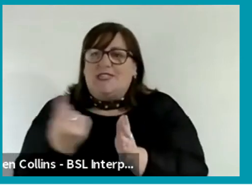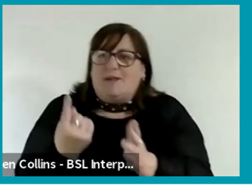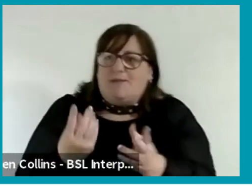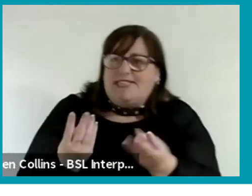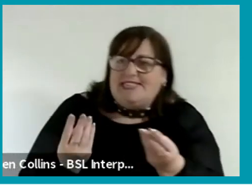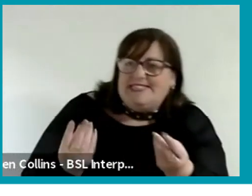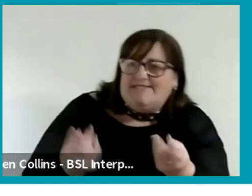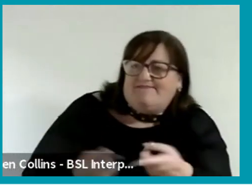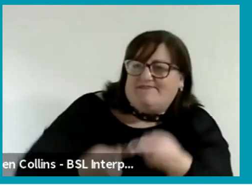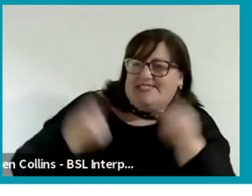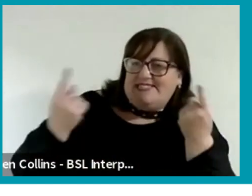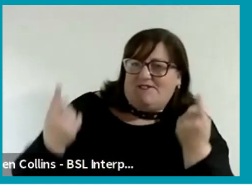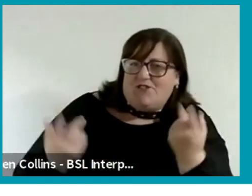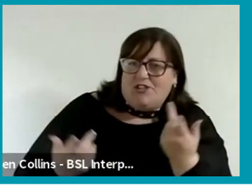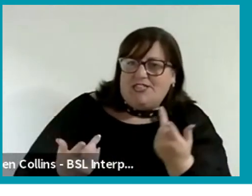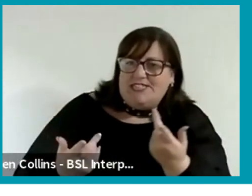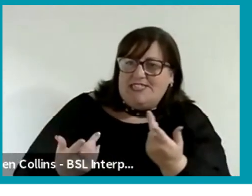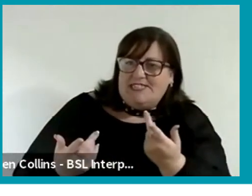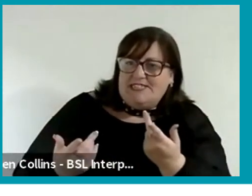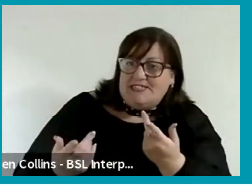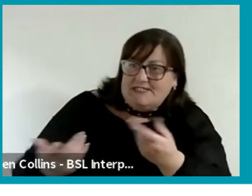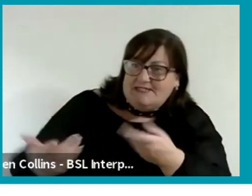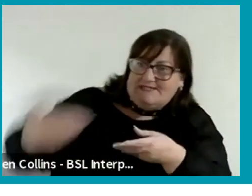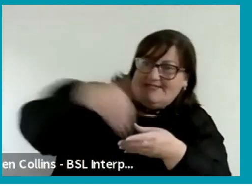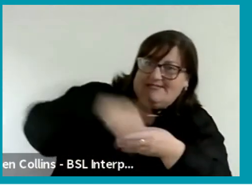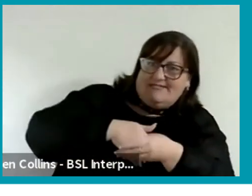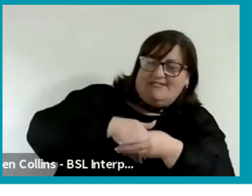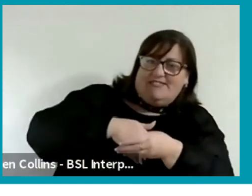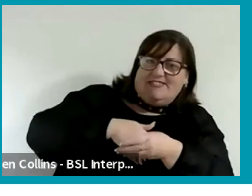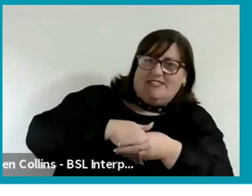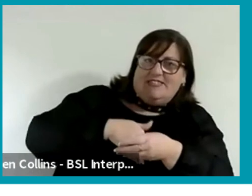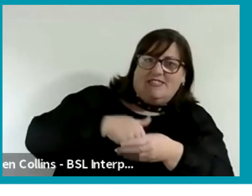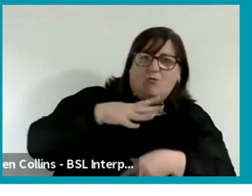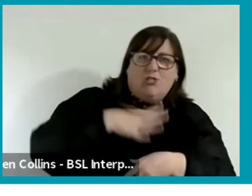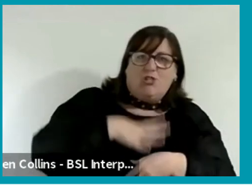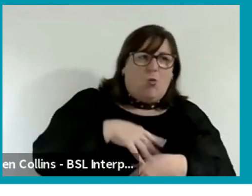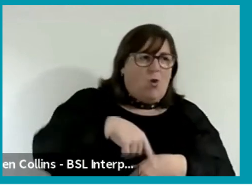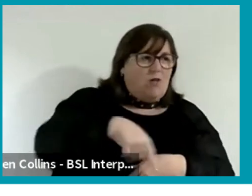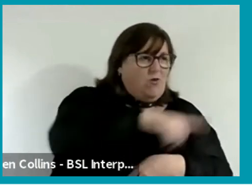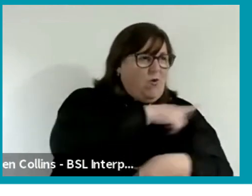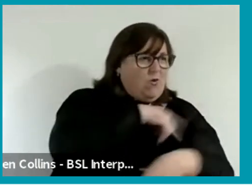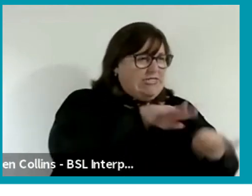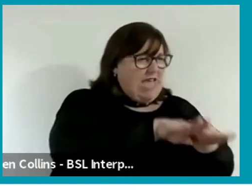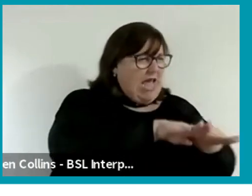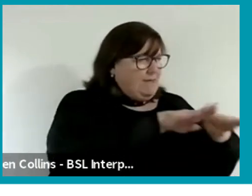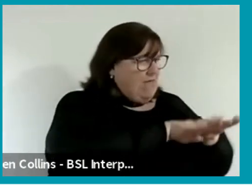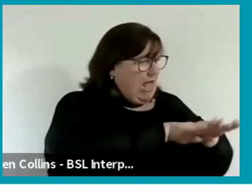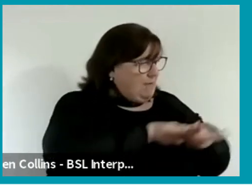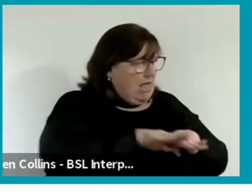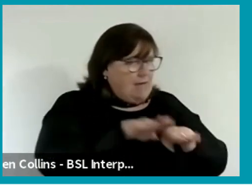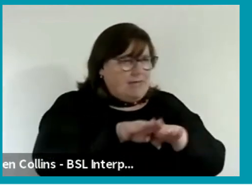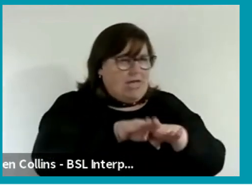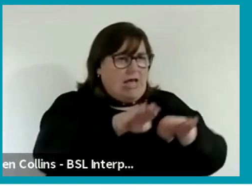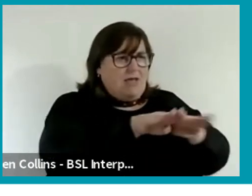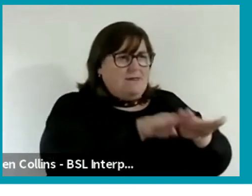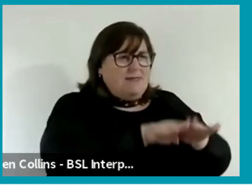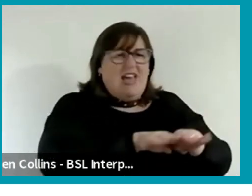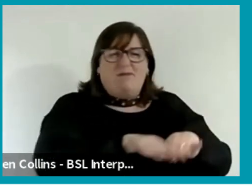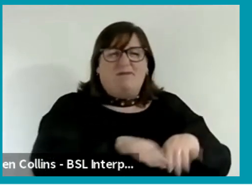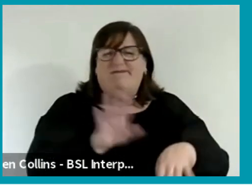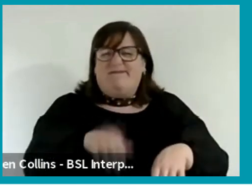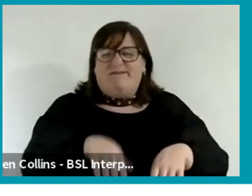want somebody that's of the same ilk as us, because actually there's so many of us already. We want somebody that's different, that's going to come and